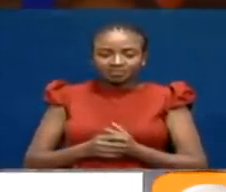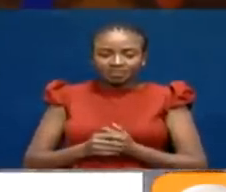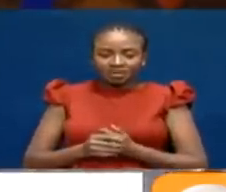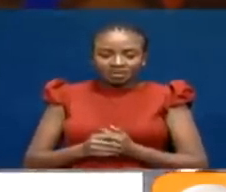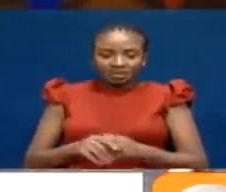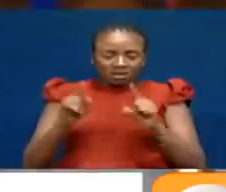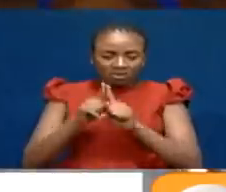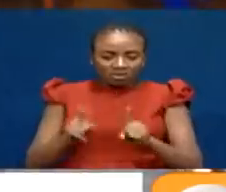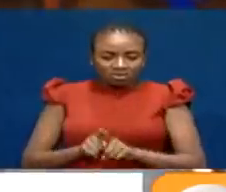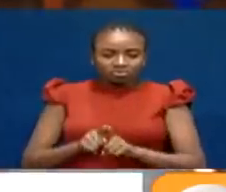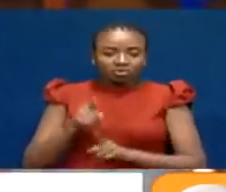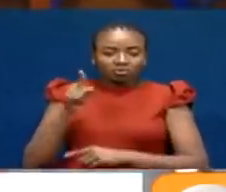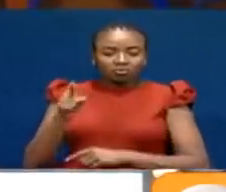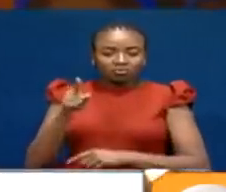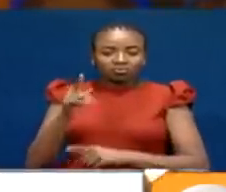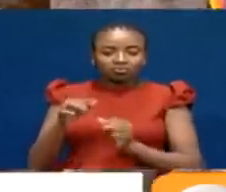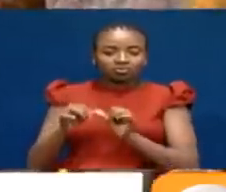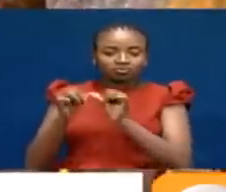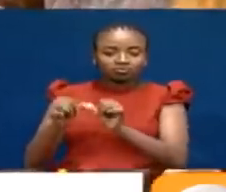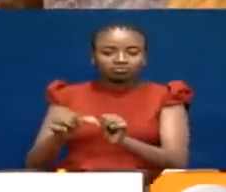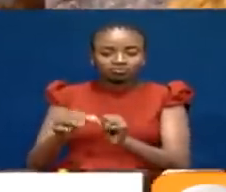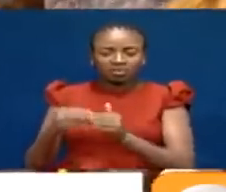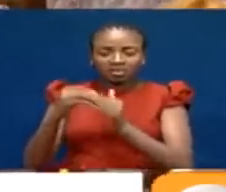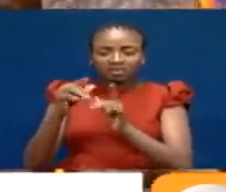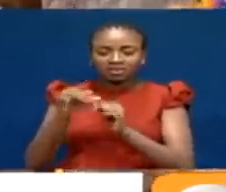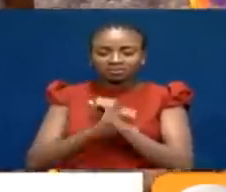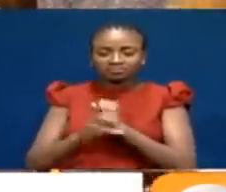Kenya. Kijana Igabe ashikilie Nairobi.